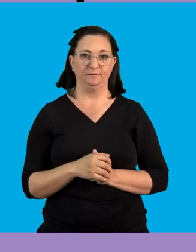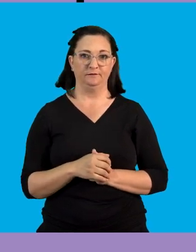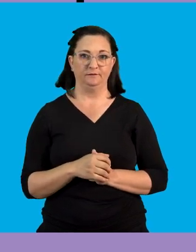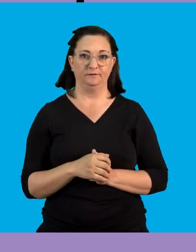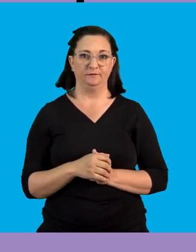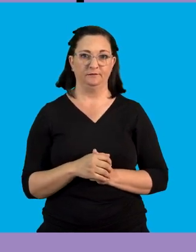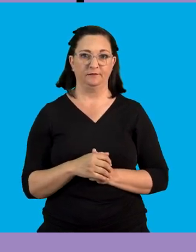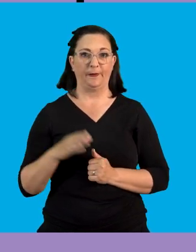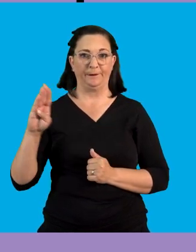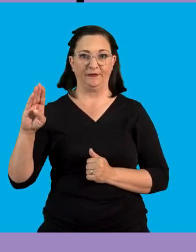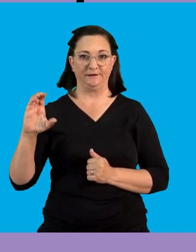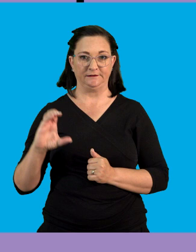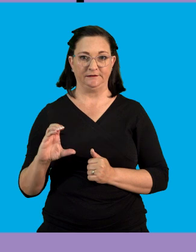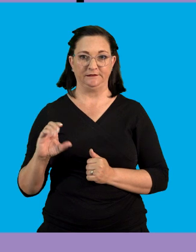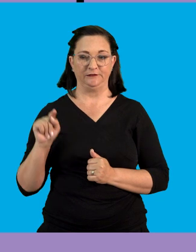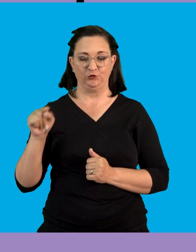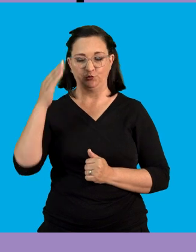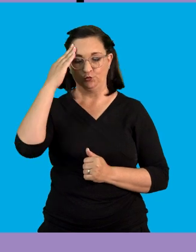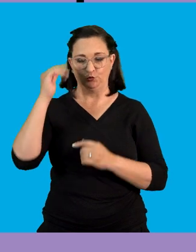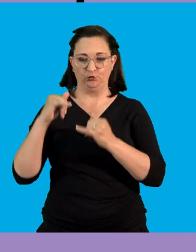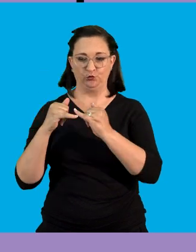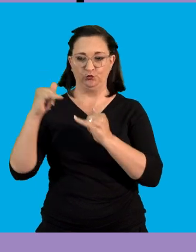and side BC is 4